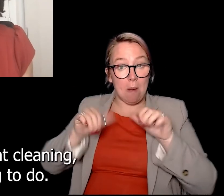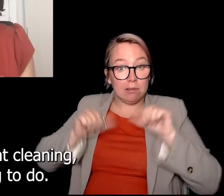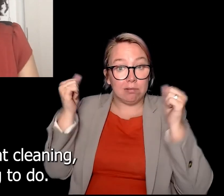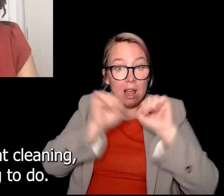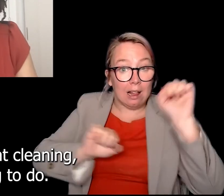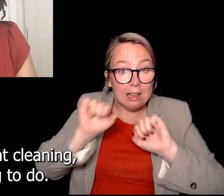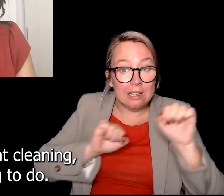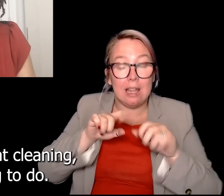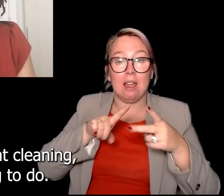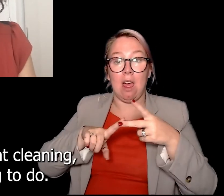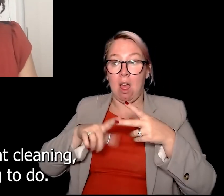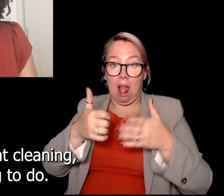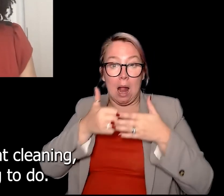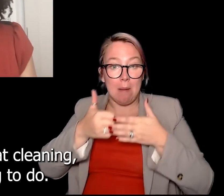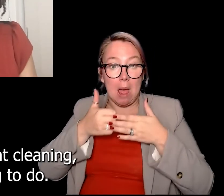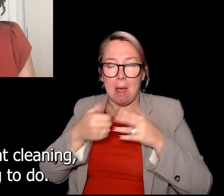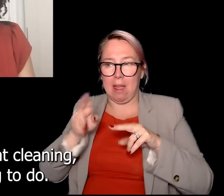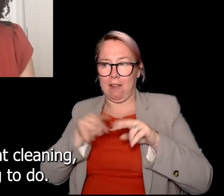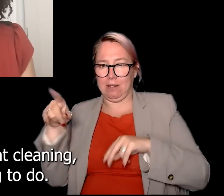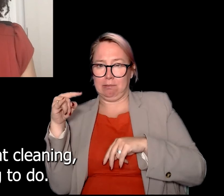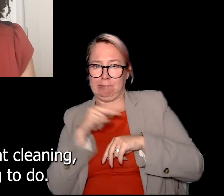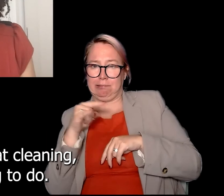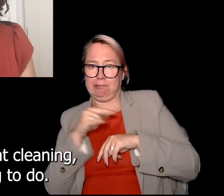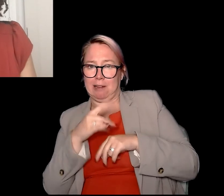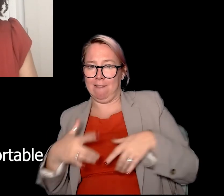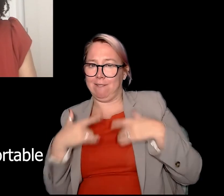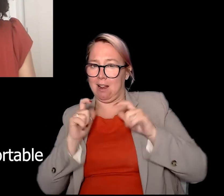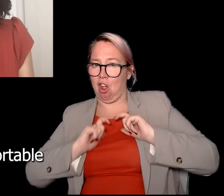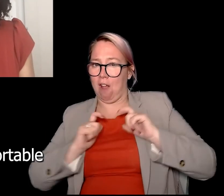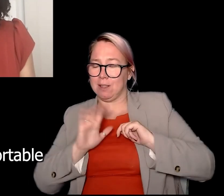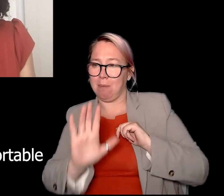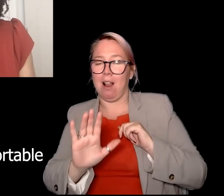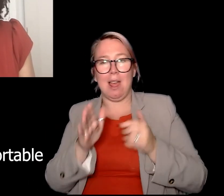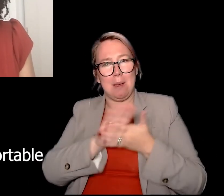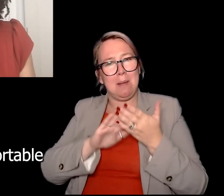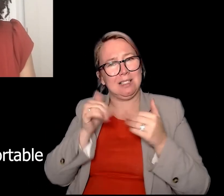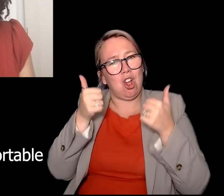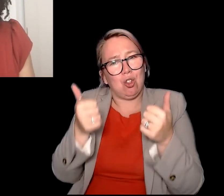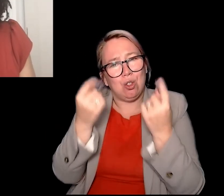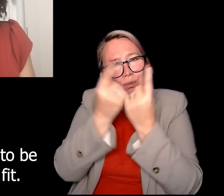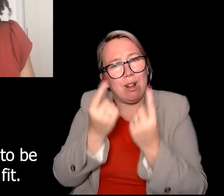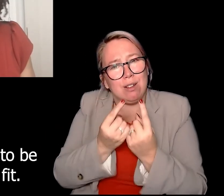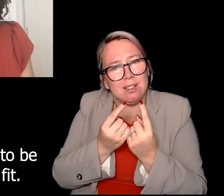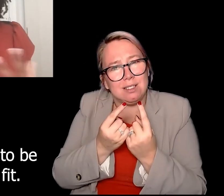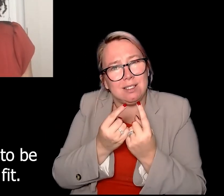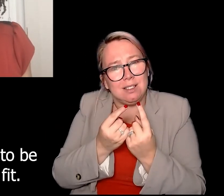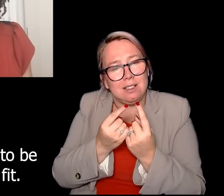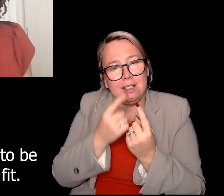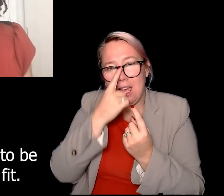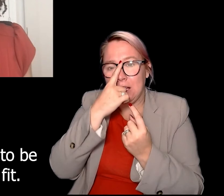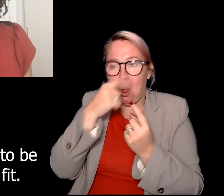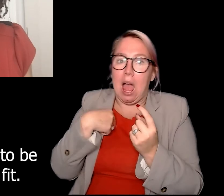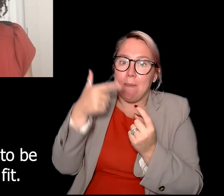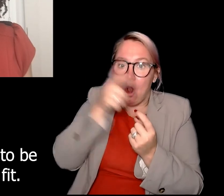matter how great this robot might be at cleaning, at doing whatever it's going to do. If you always feel uncomfortable around it, then that's just not going to